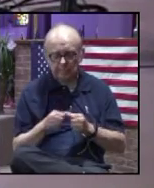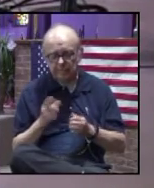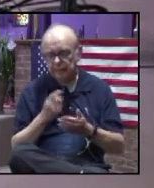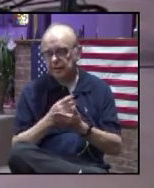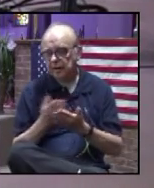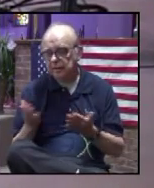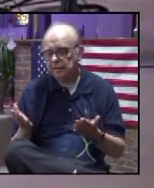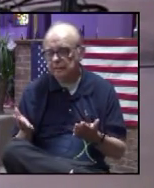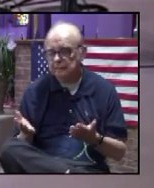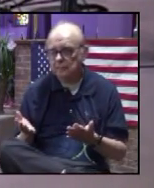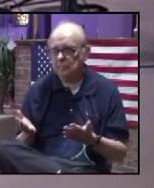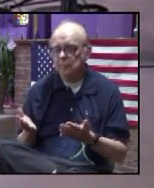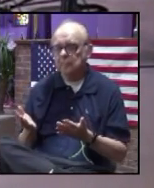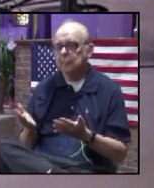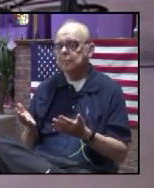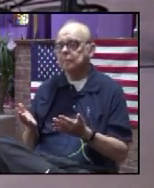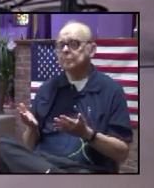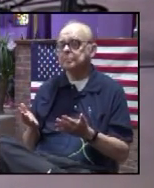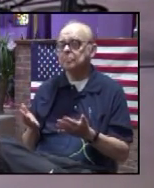things.